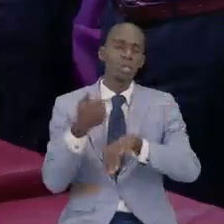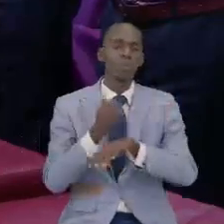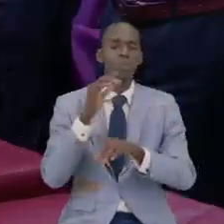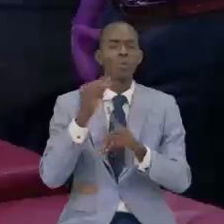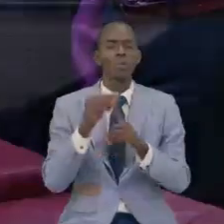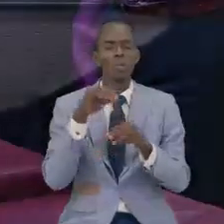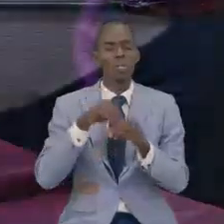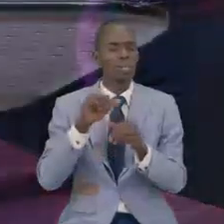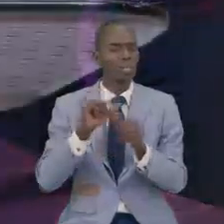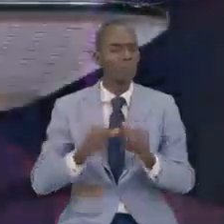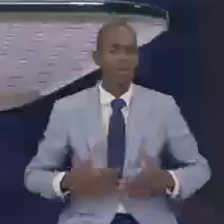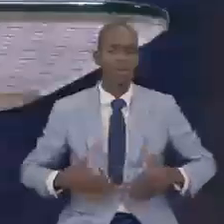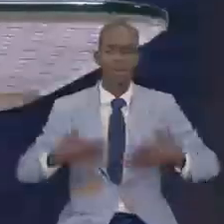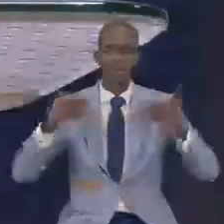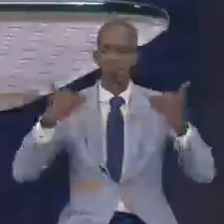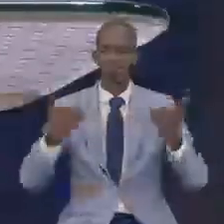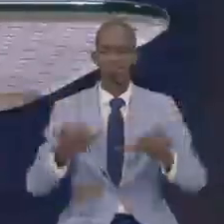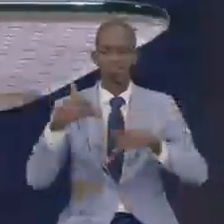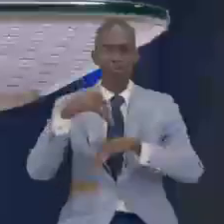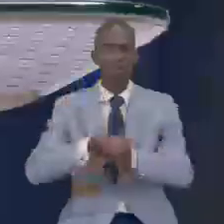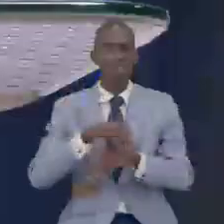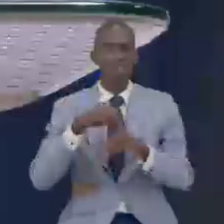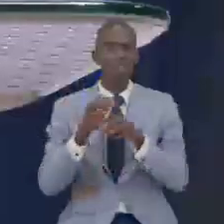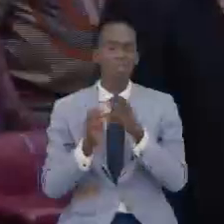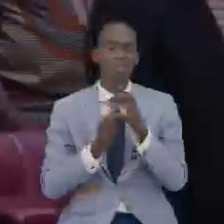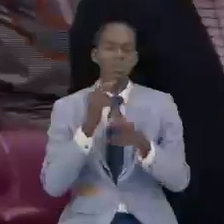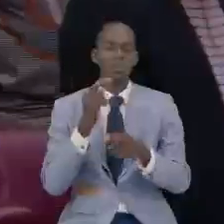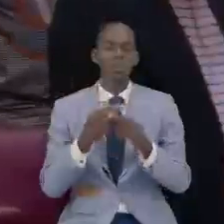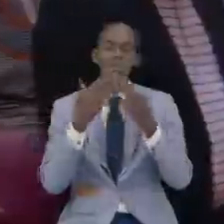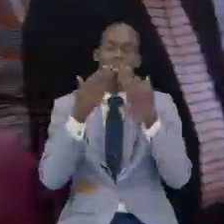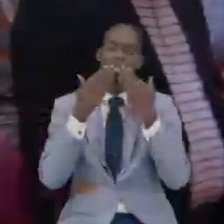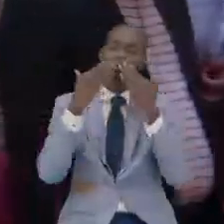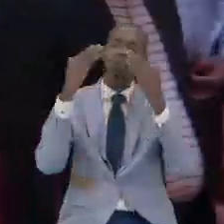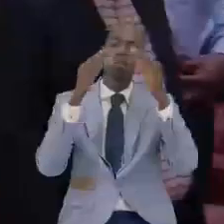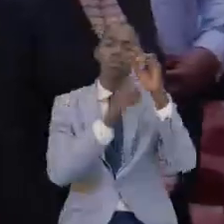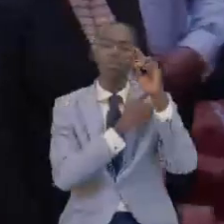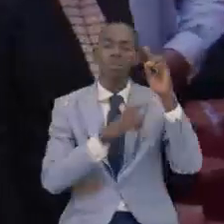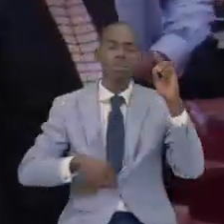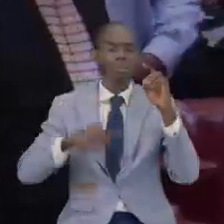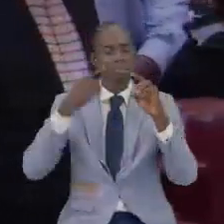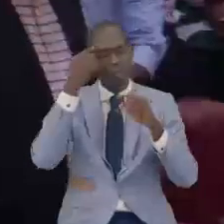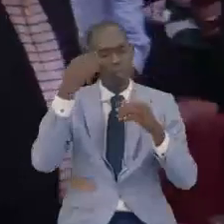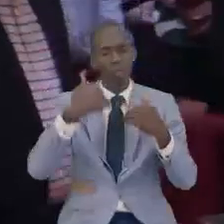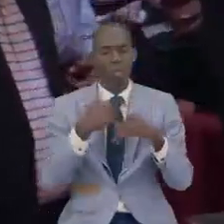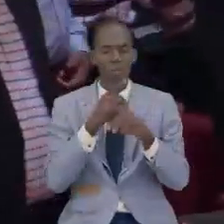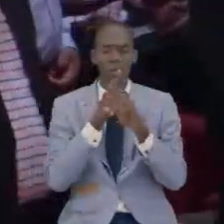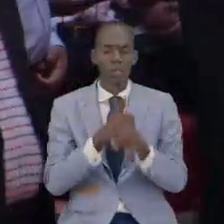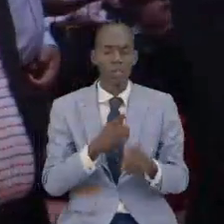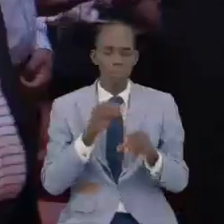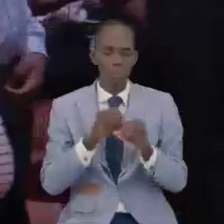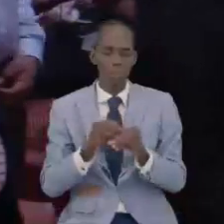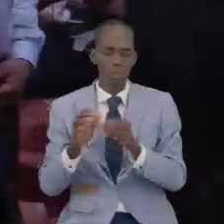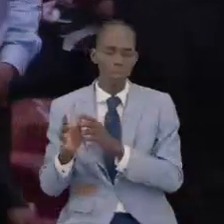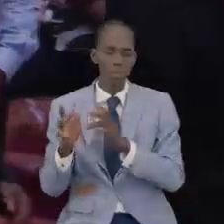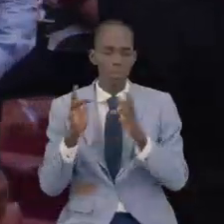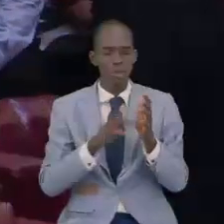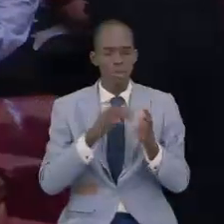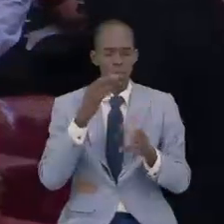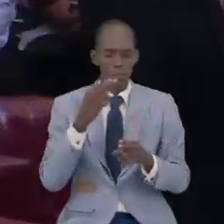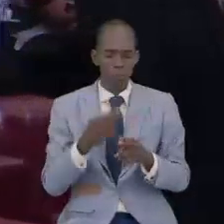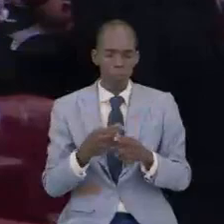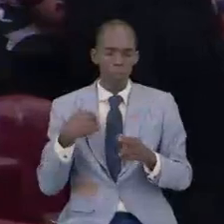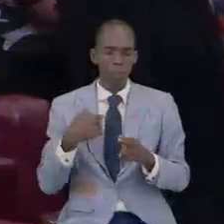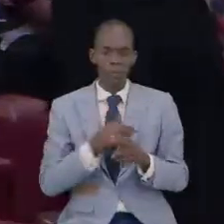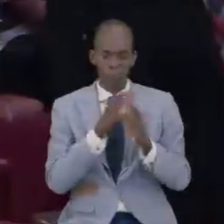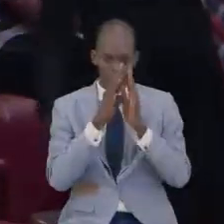life tonight, in Jesus' name. Thank you, Lord, because we know you have answered. In Jesus' name